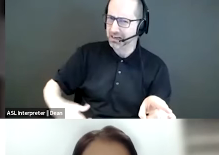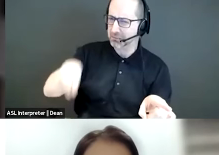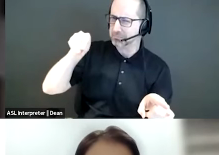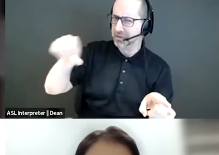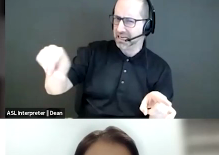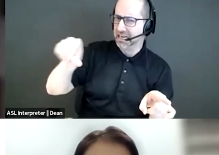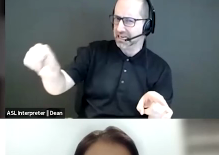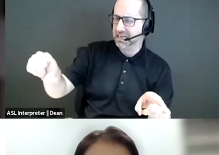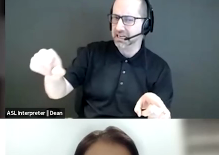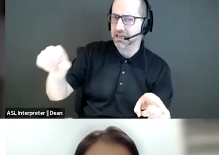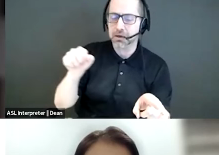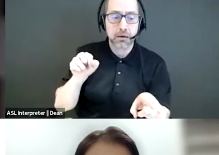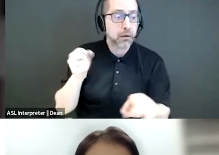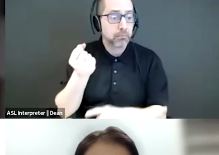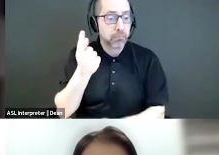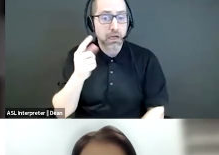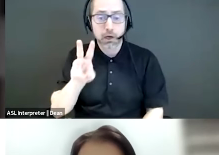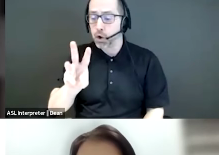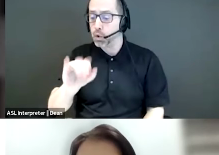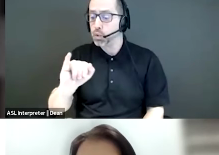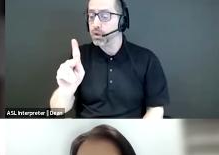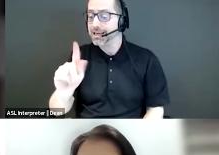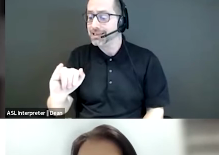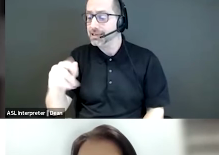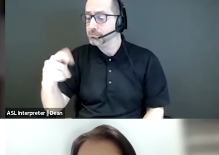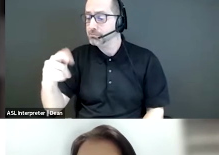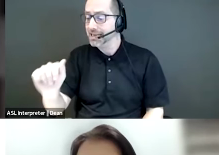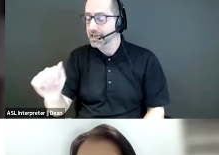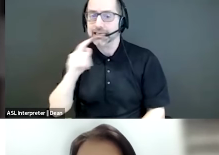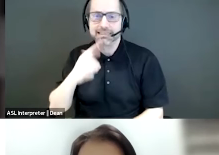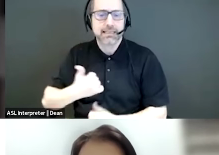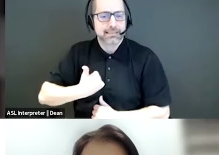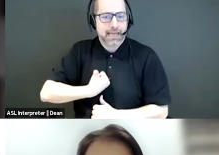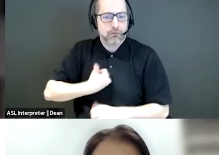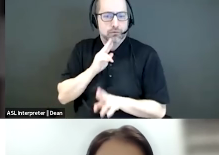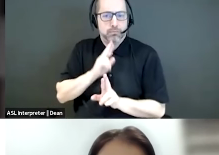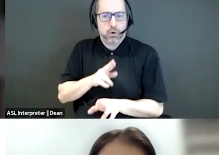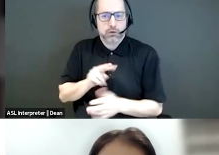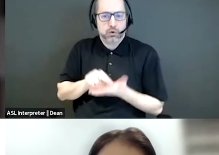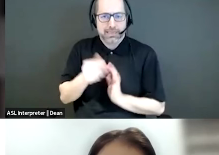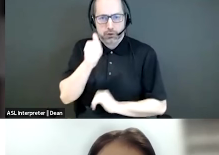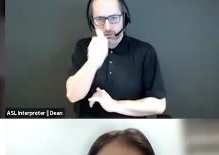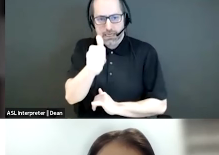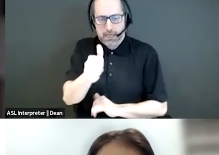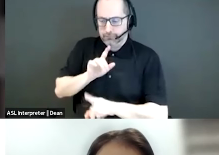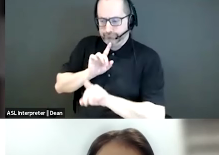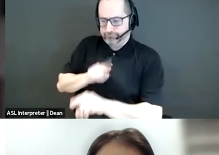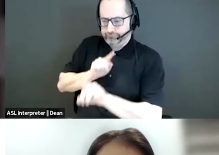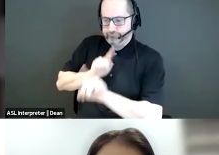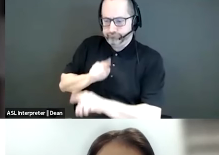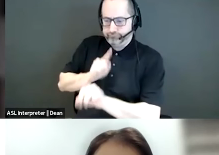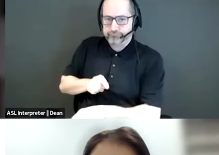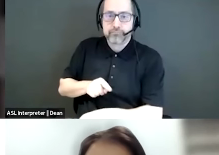again, Wikipedia tells us it's a self-report inventory, so you're filling it out. What's interesting about the Myers-Briggs is it's